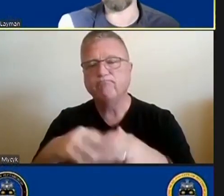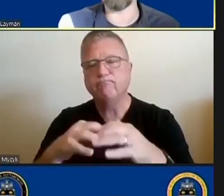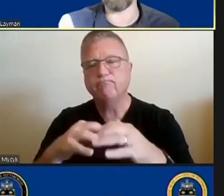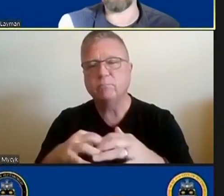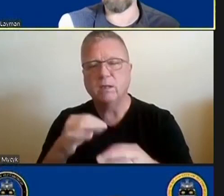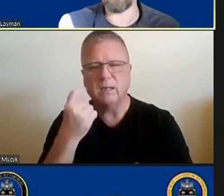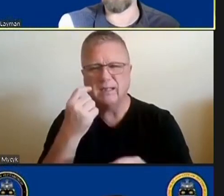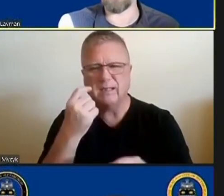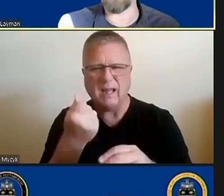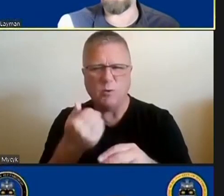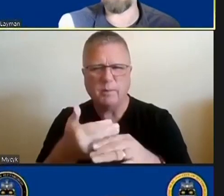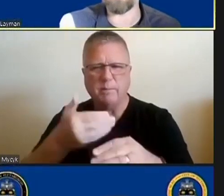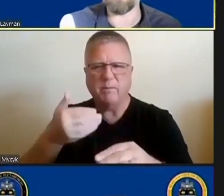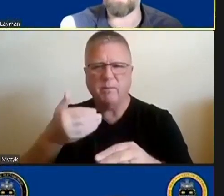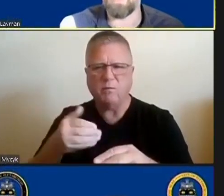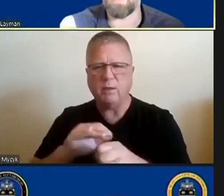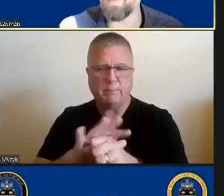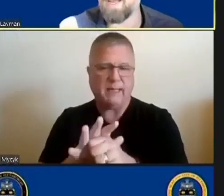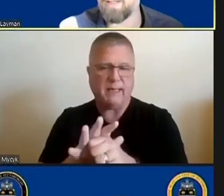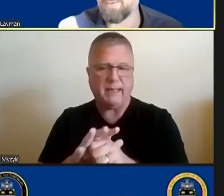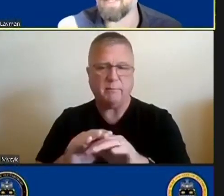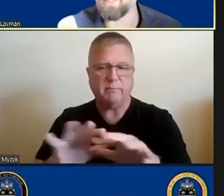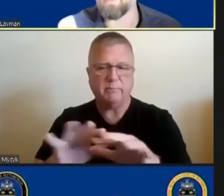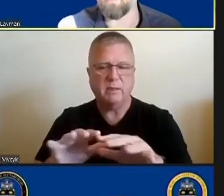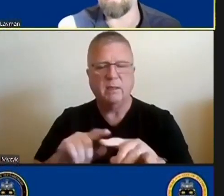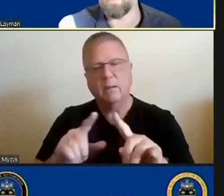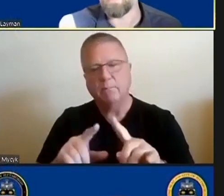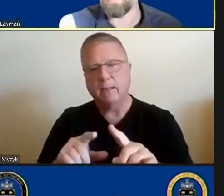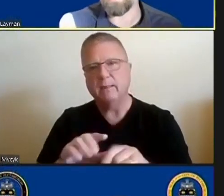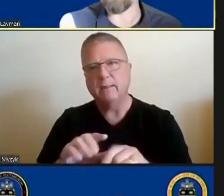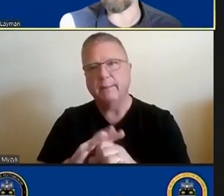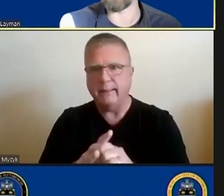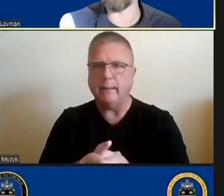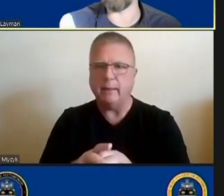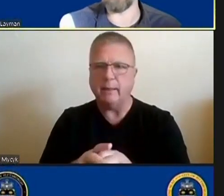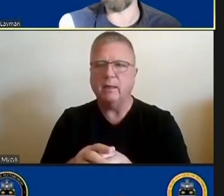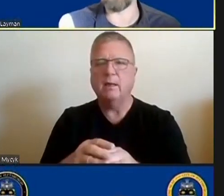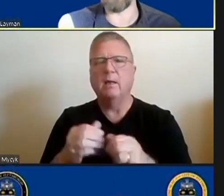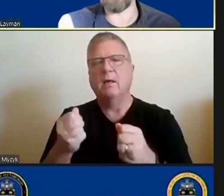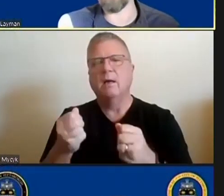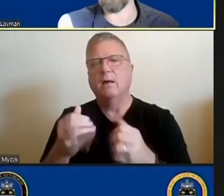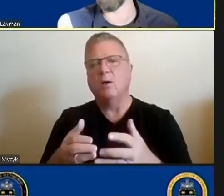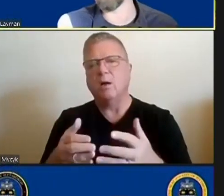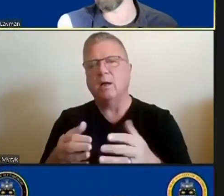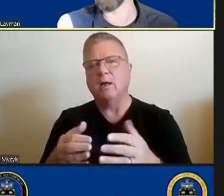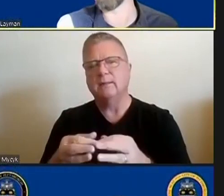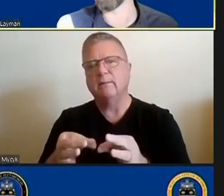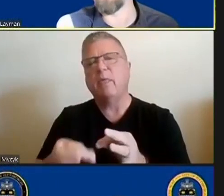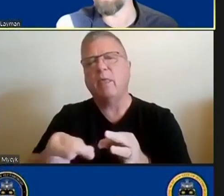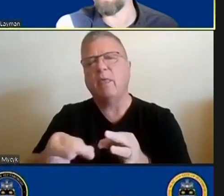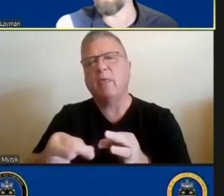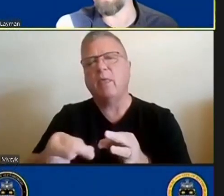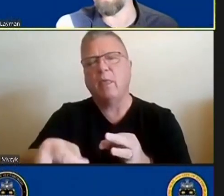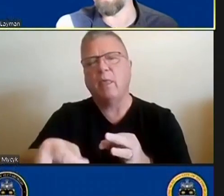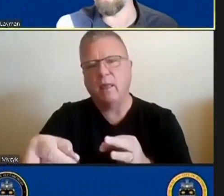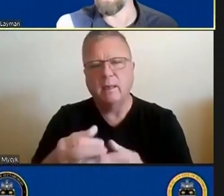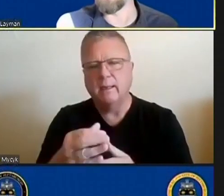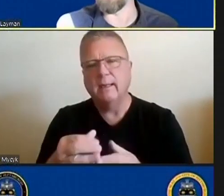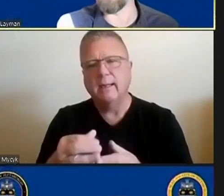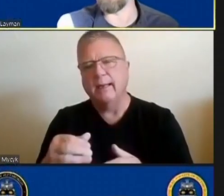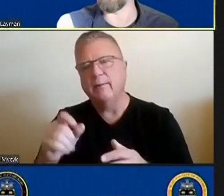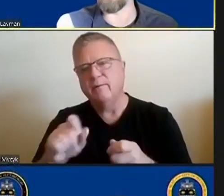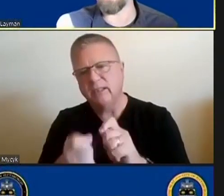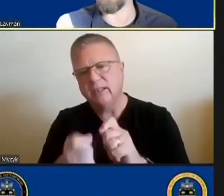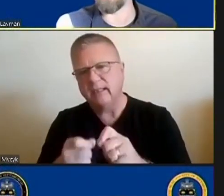before the pandemic, but the pandemic sort of set us back in the process of having some of the languages within the code catch up to some of the